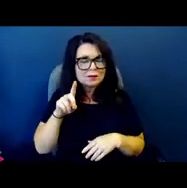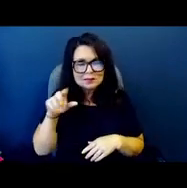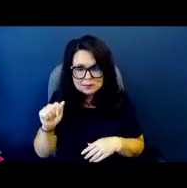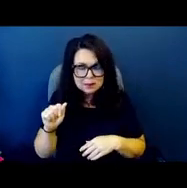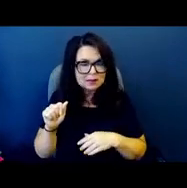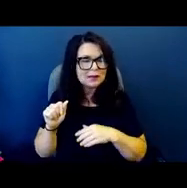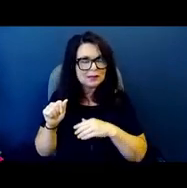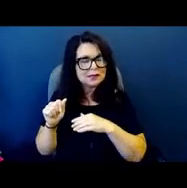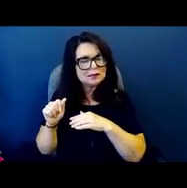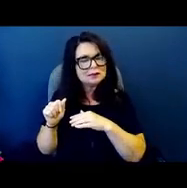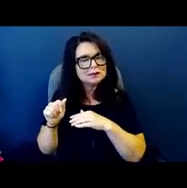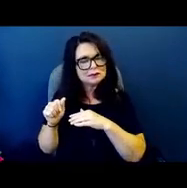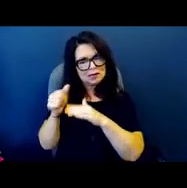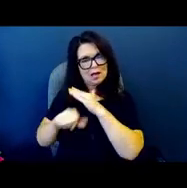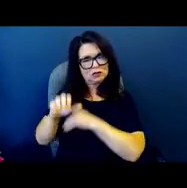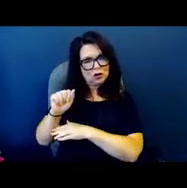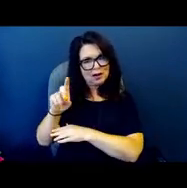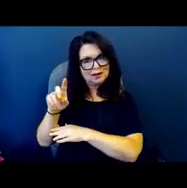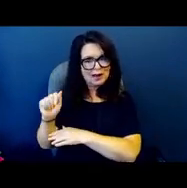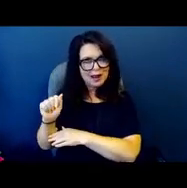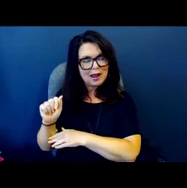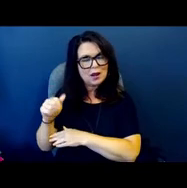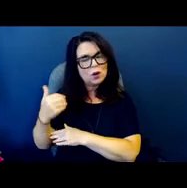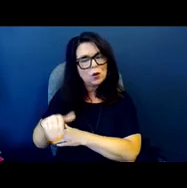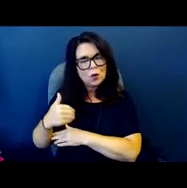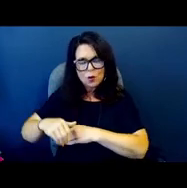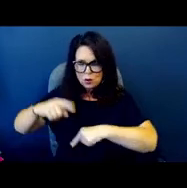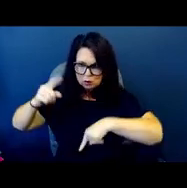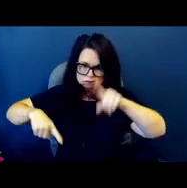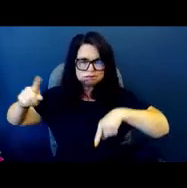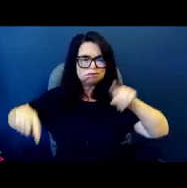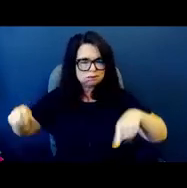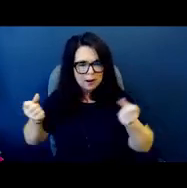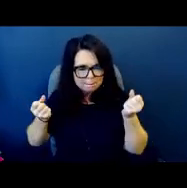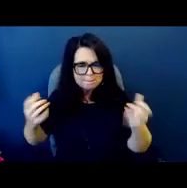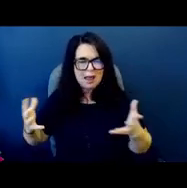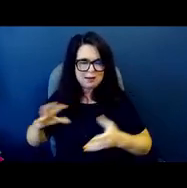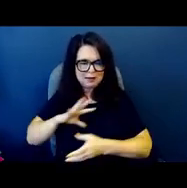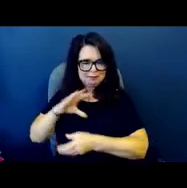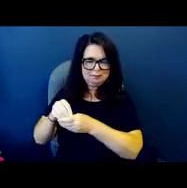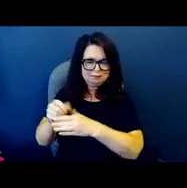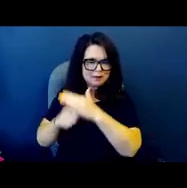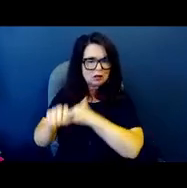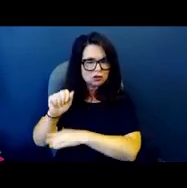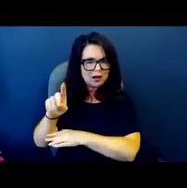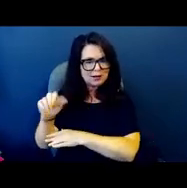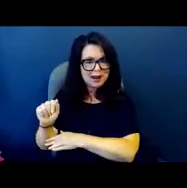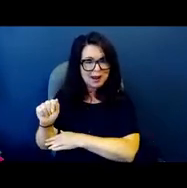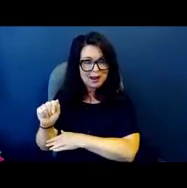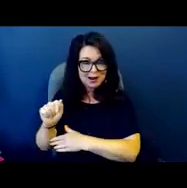the ADA are very, very, very wide ranging, and I don't think all of those disabilities